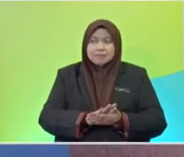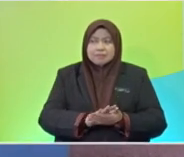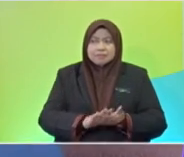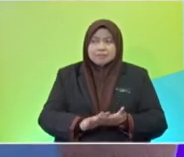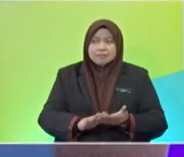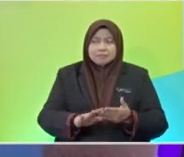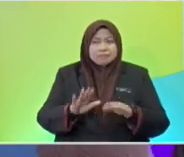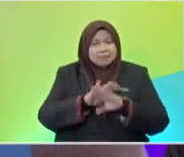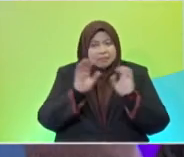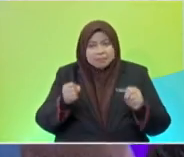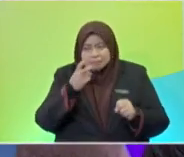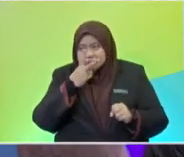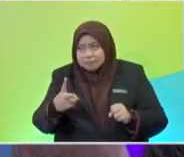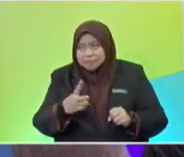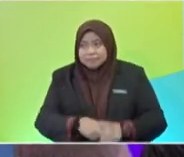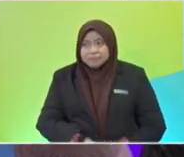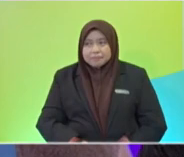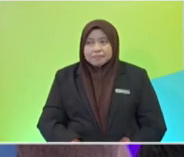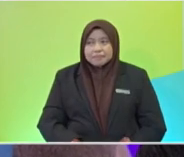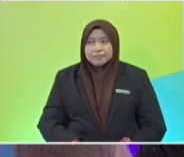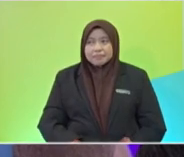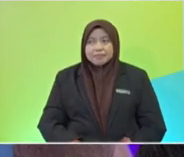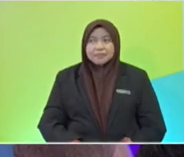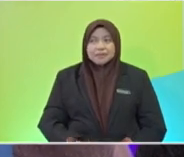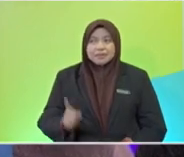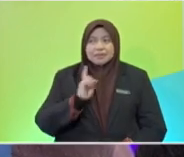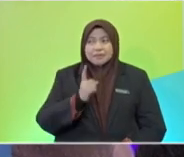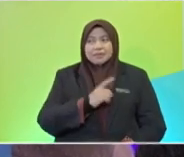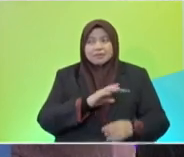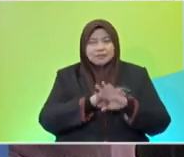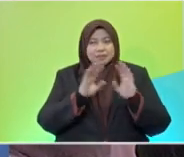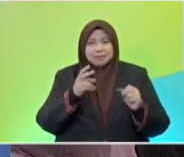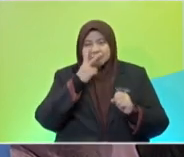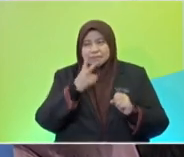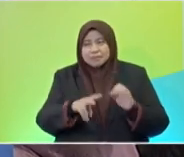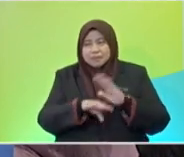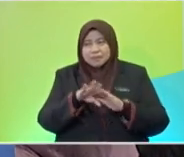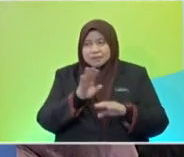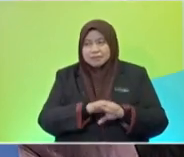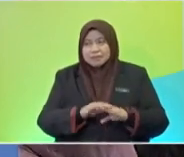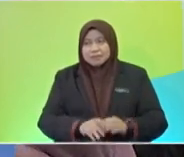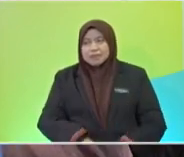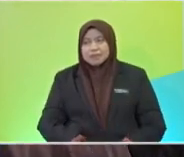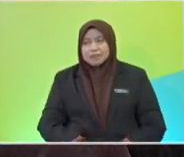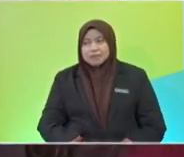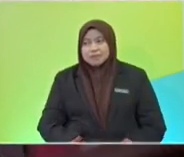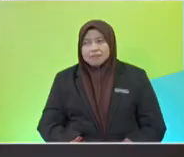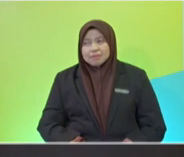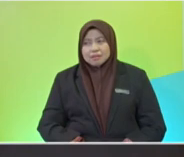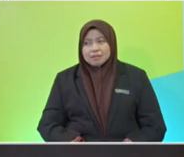No, we can't see. Can you see? You can see me hitting the paper, but you can't see anything. Can we go back to the tracing paper just to show the